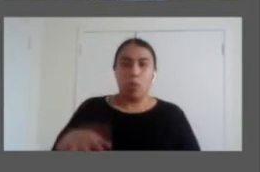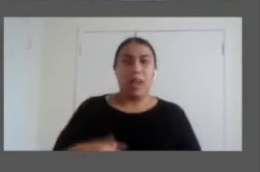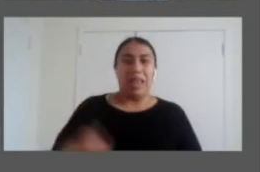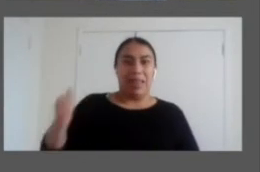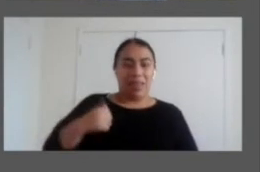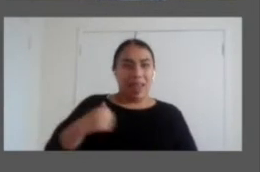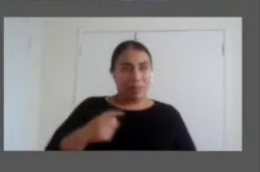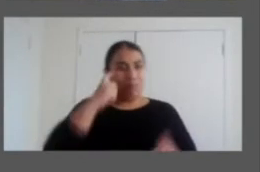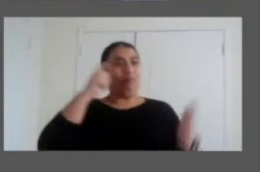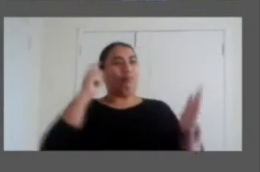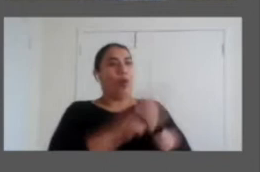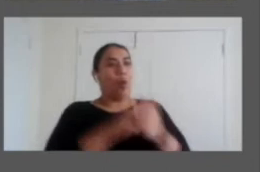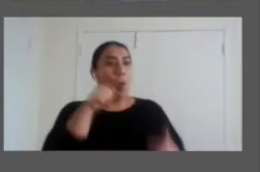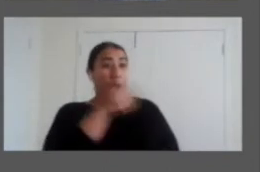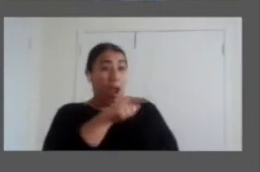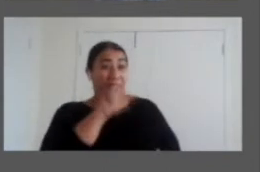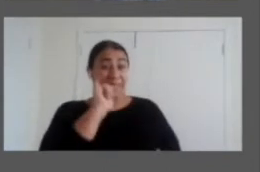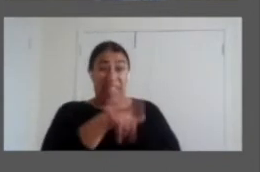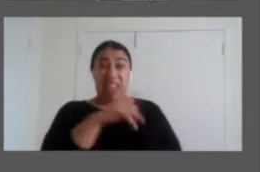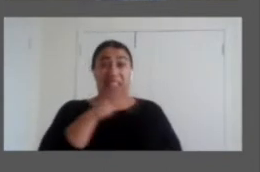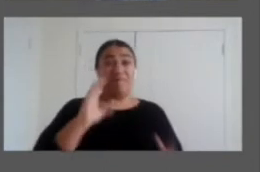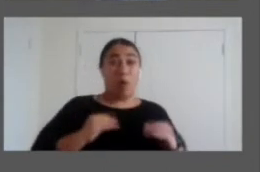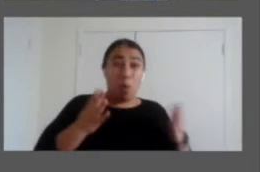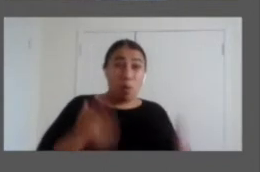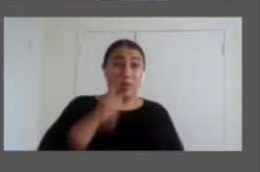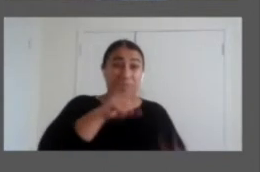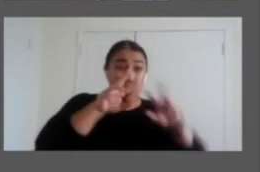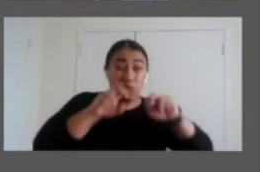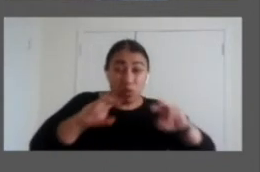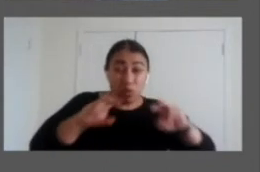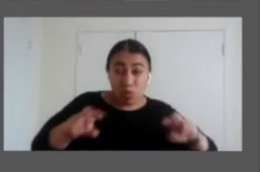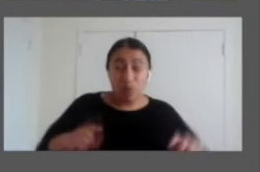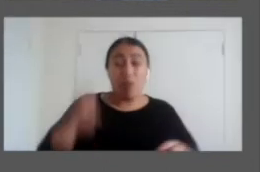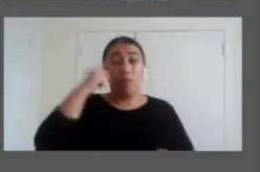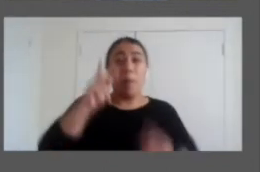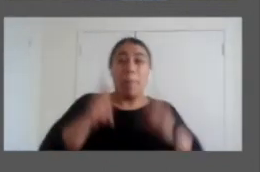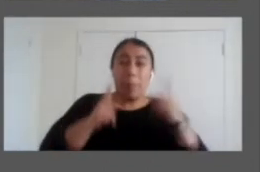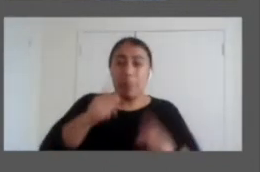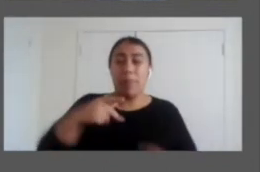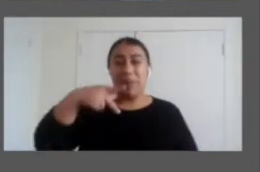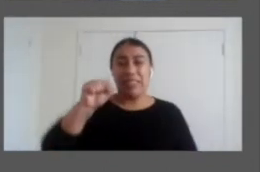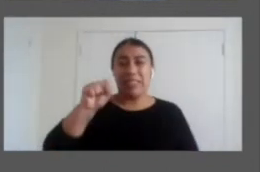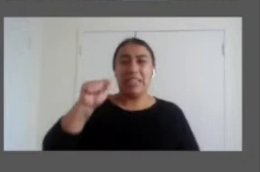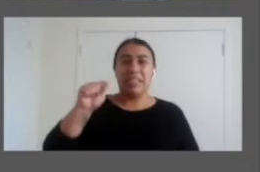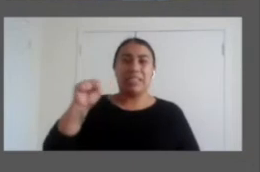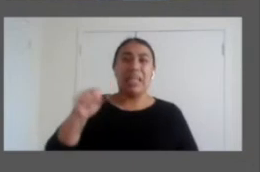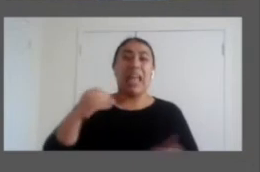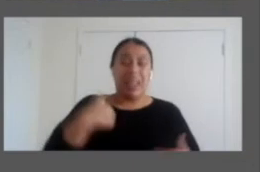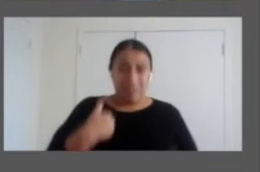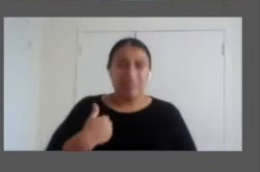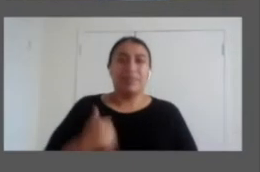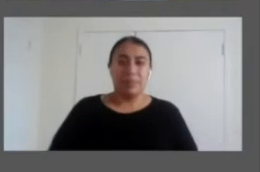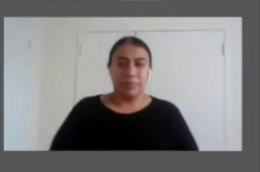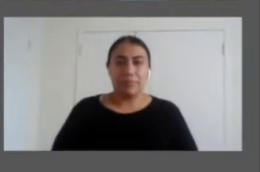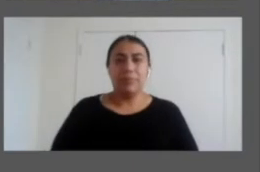evidence and now it's time for validated research, validating that medical cannabis can improve sleep, overall quality of life